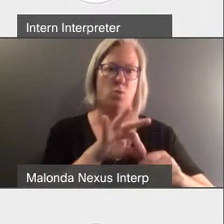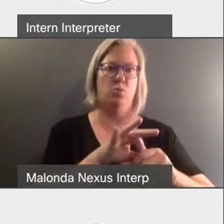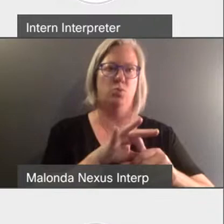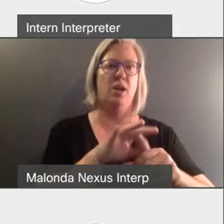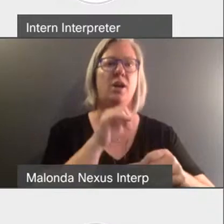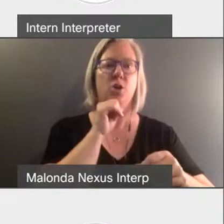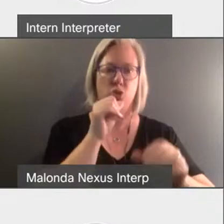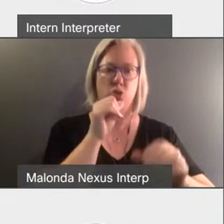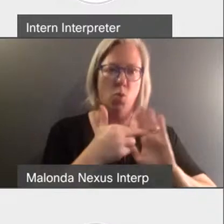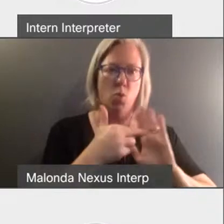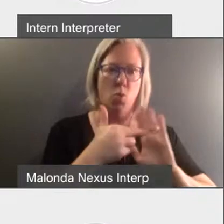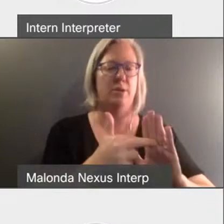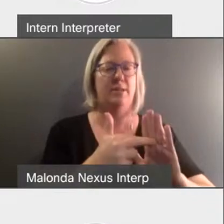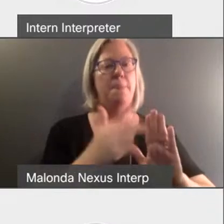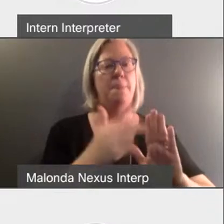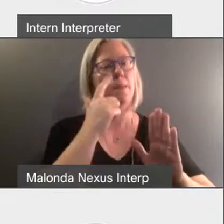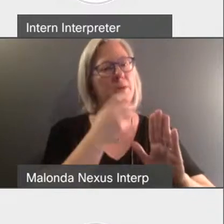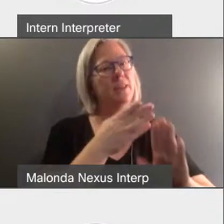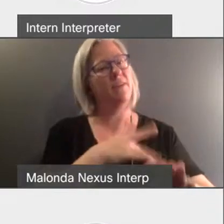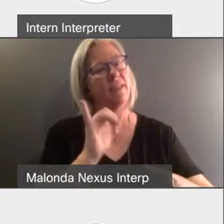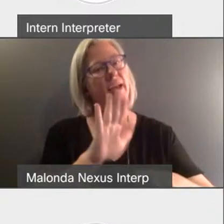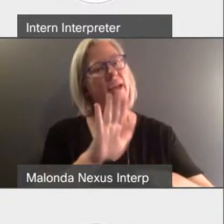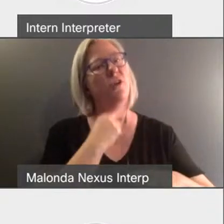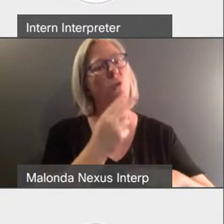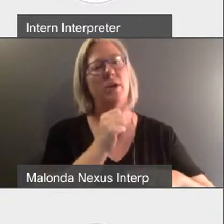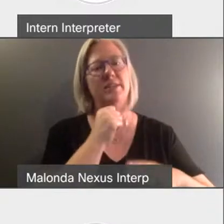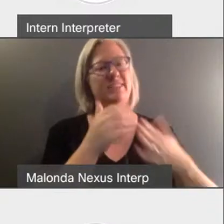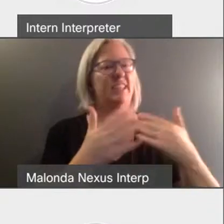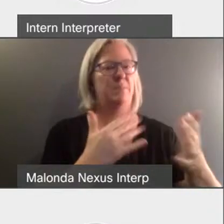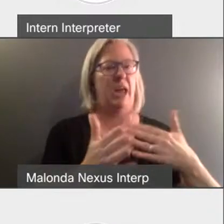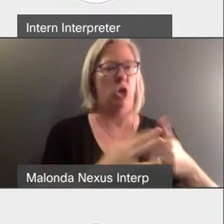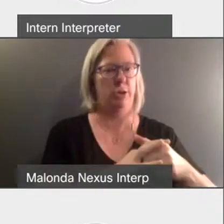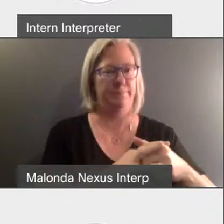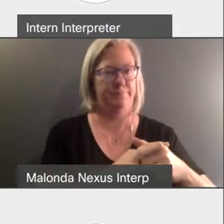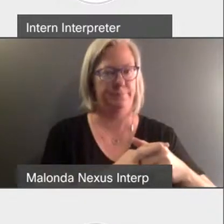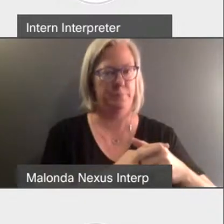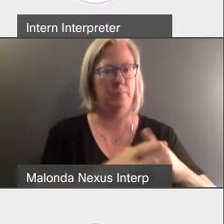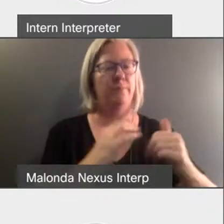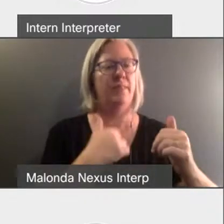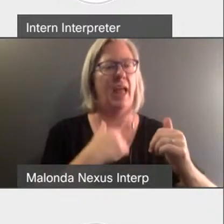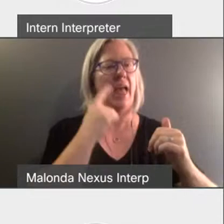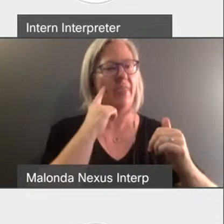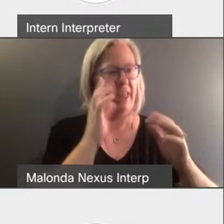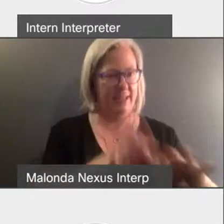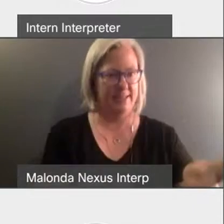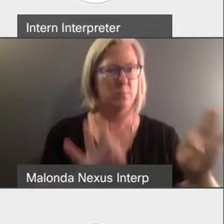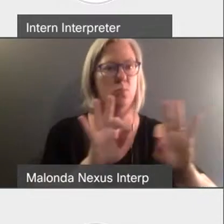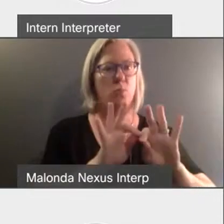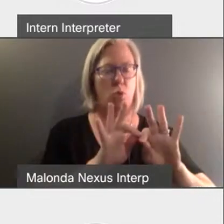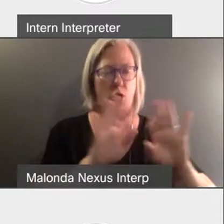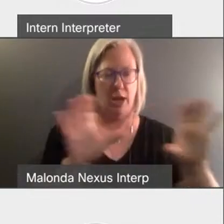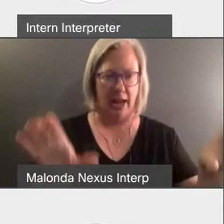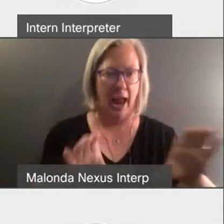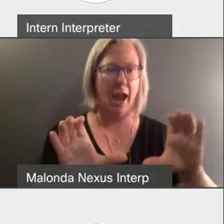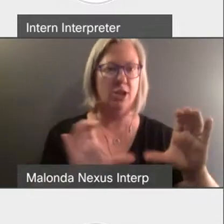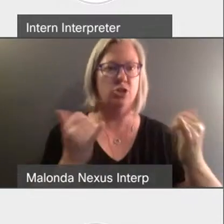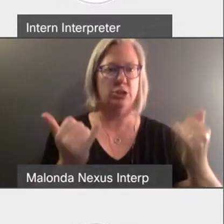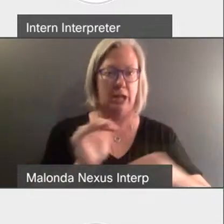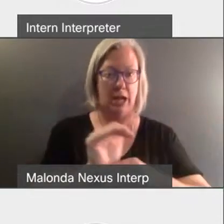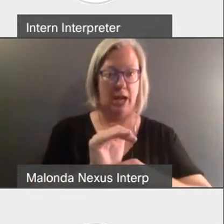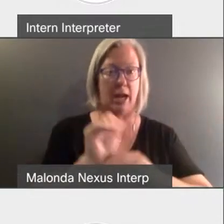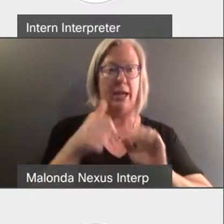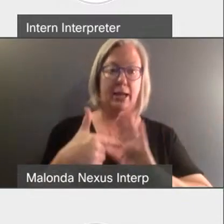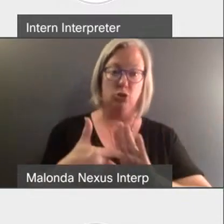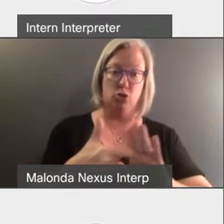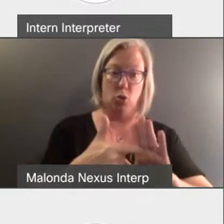to represent because they feel like their voice doesn't matter. I think this important action that we're taking tonight can